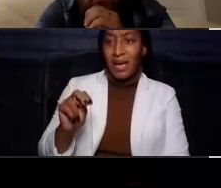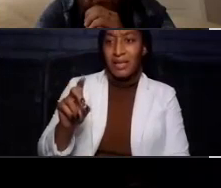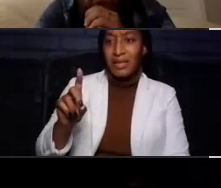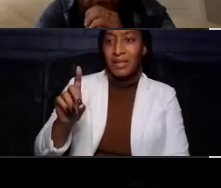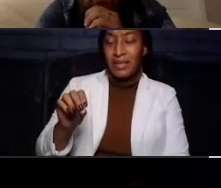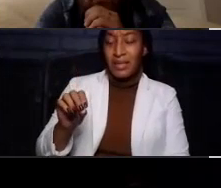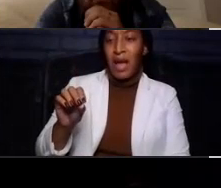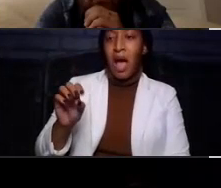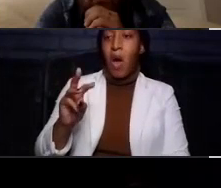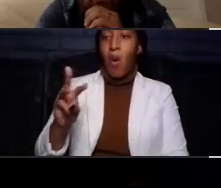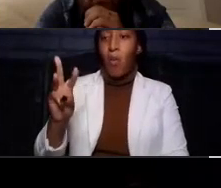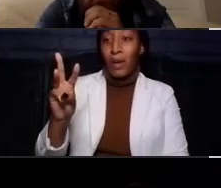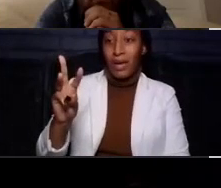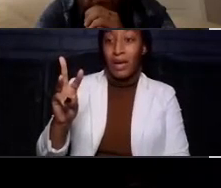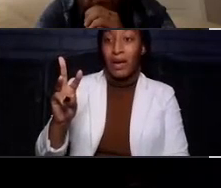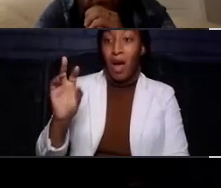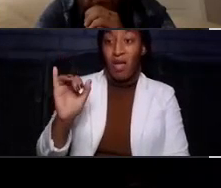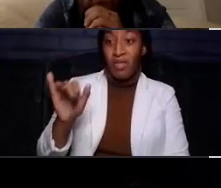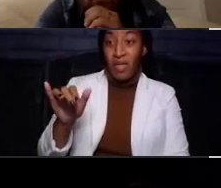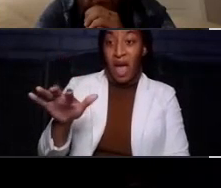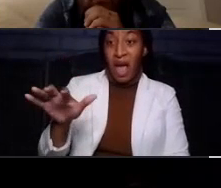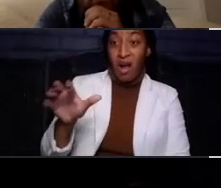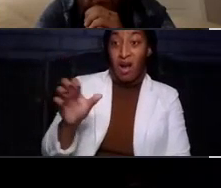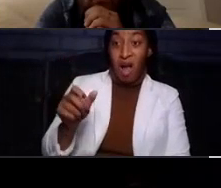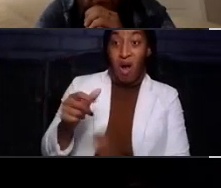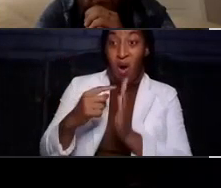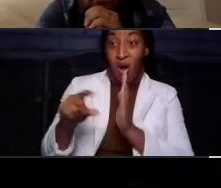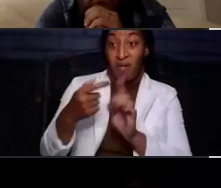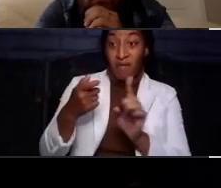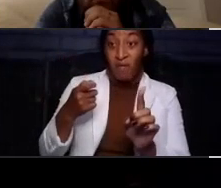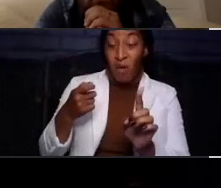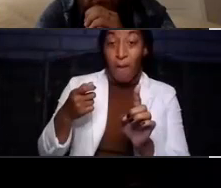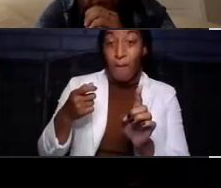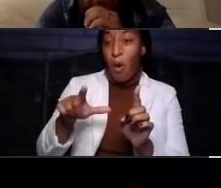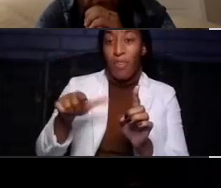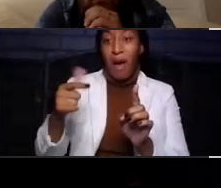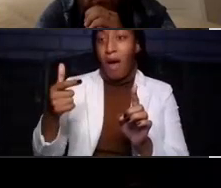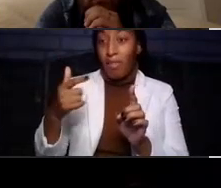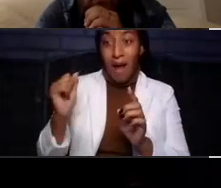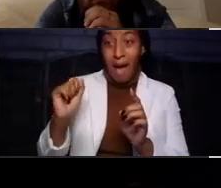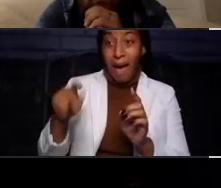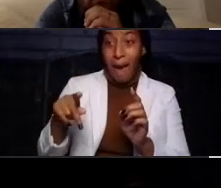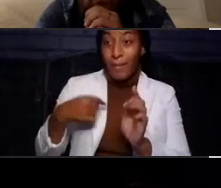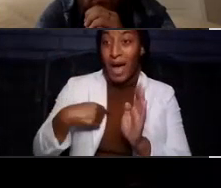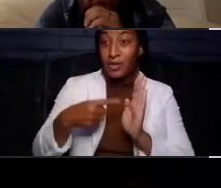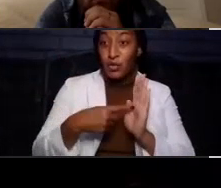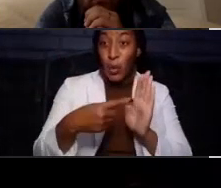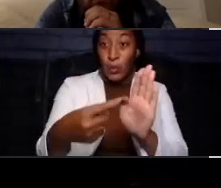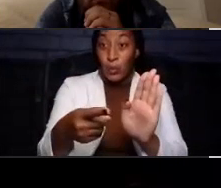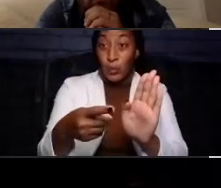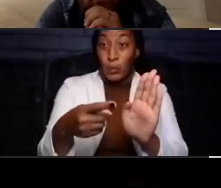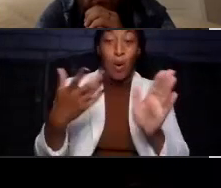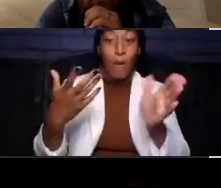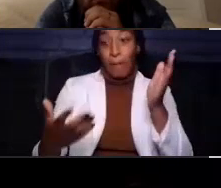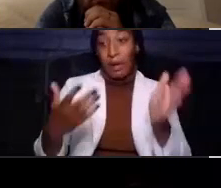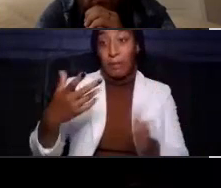the app that I gave you, Xarvid, I believe is how you pronounce it, or you use the library resources,